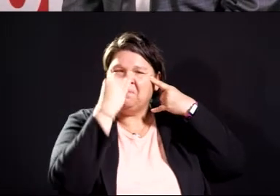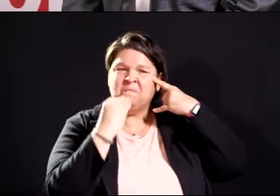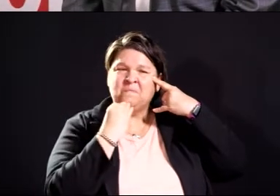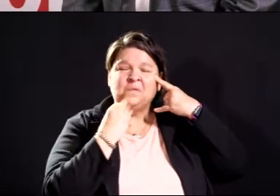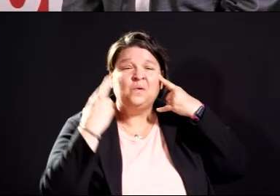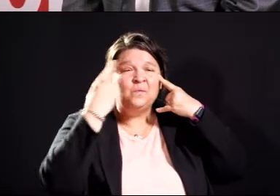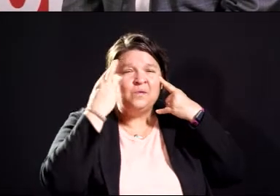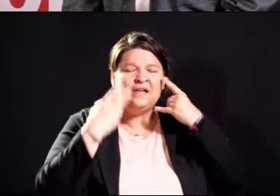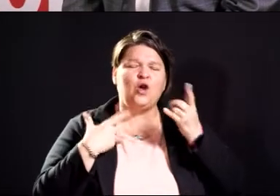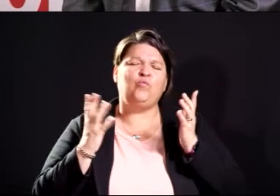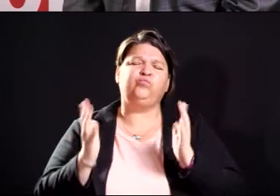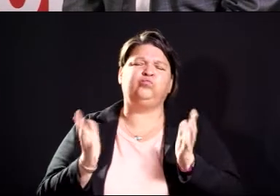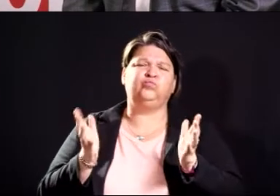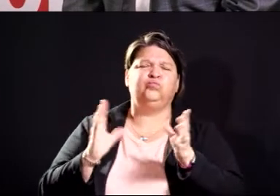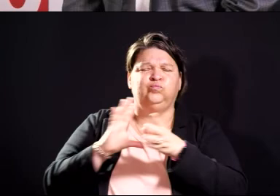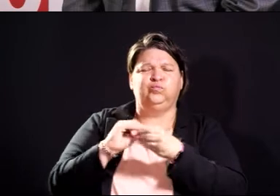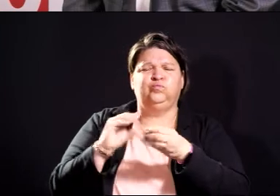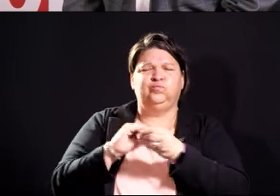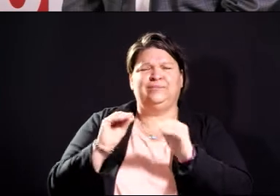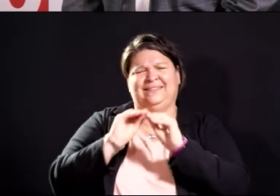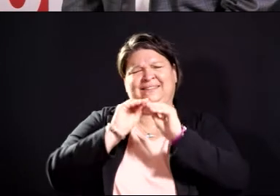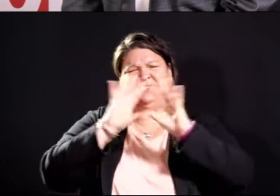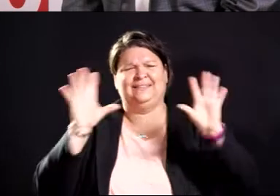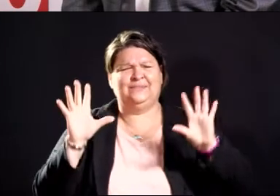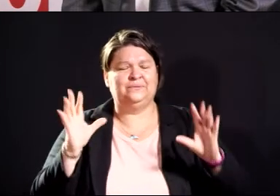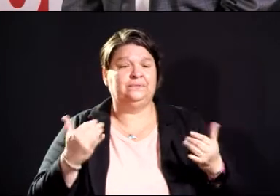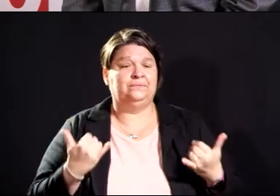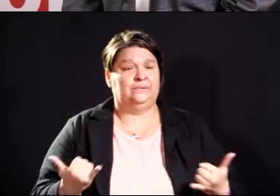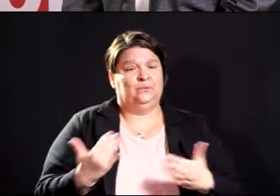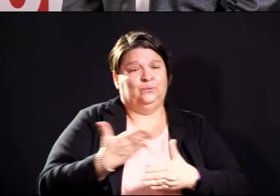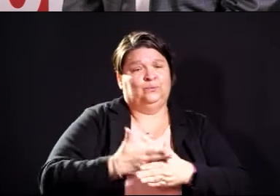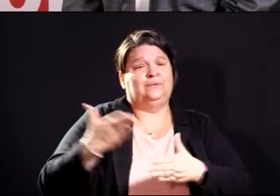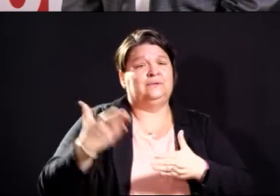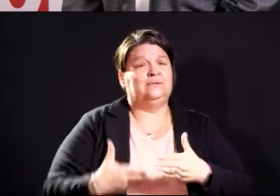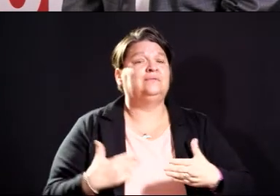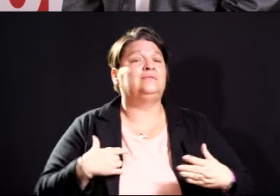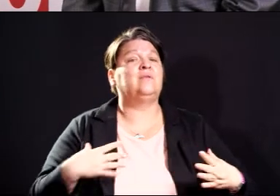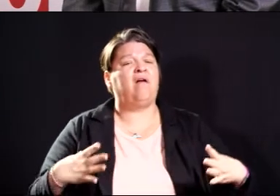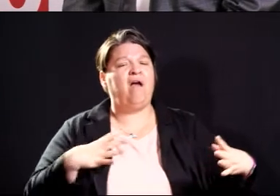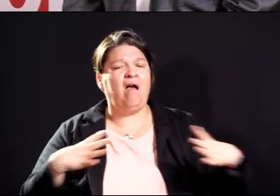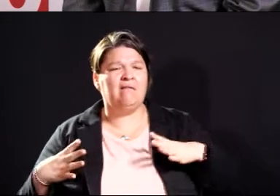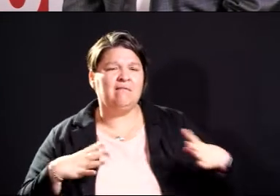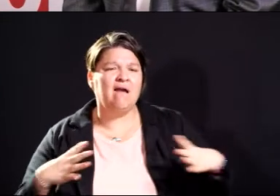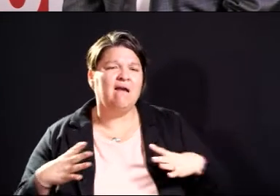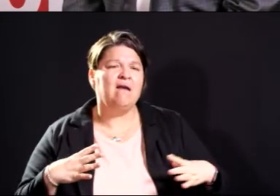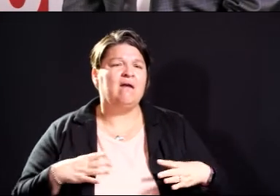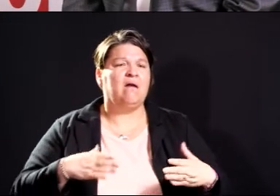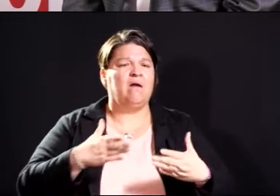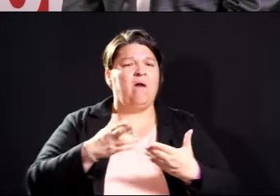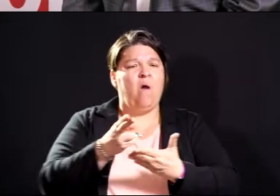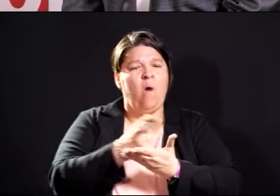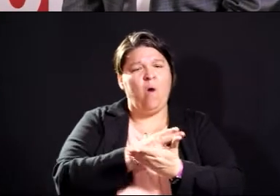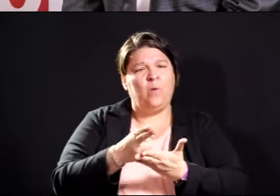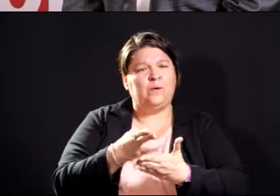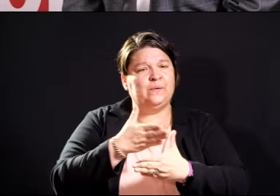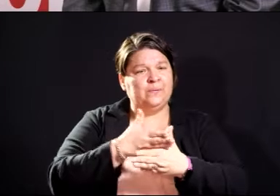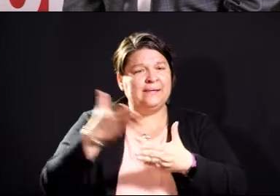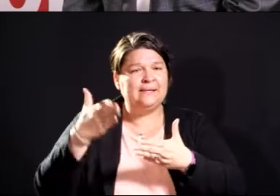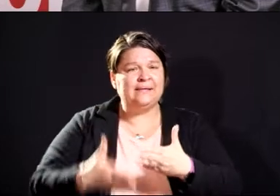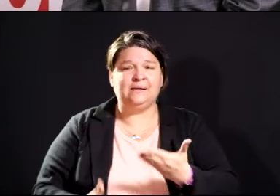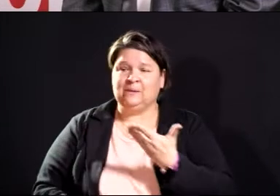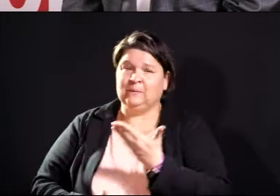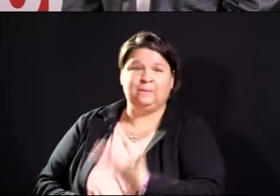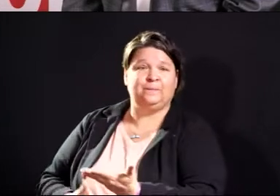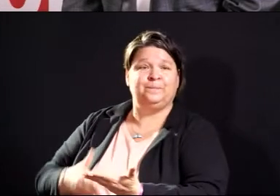head into this holiday, holy weekend. I'm joined today by my friend and the CEO of DFW Airport,